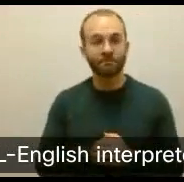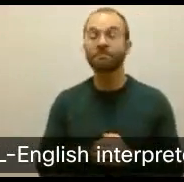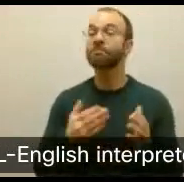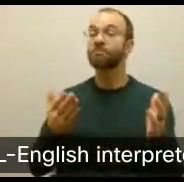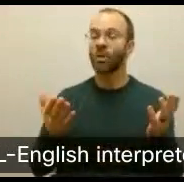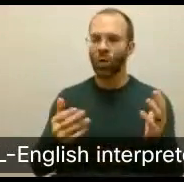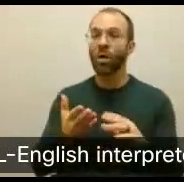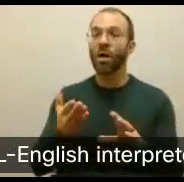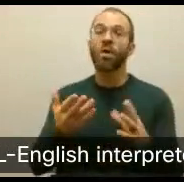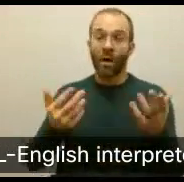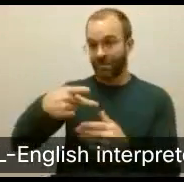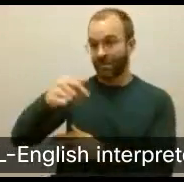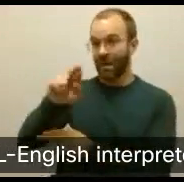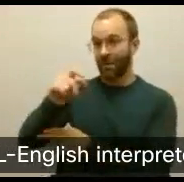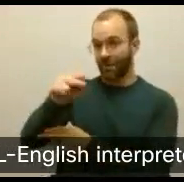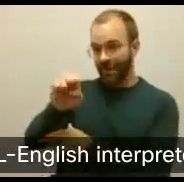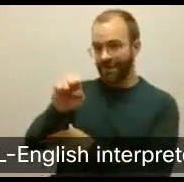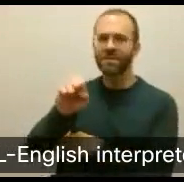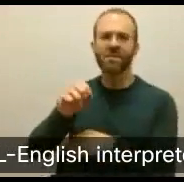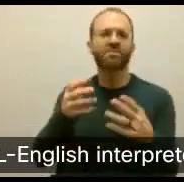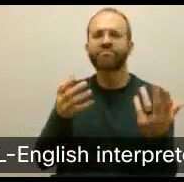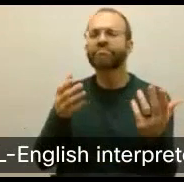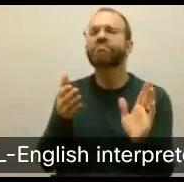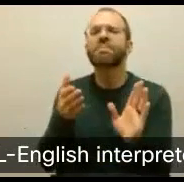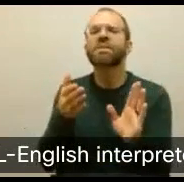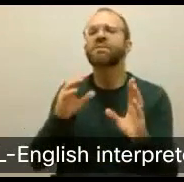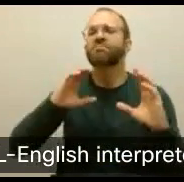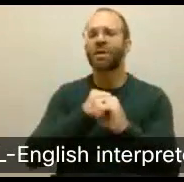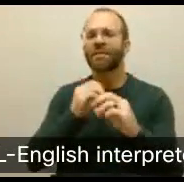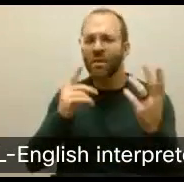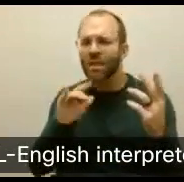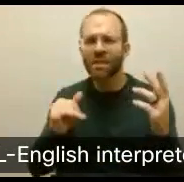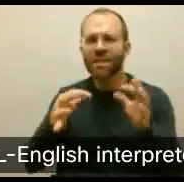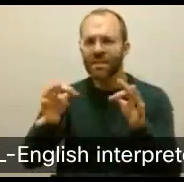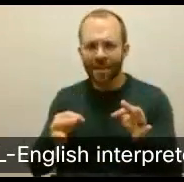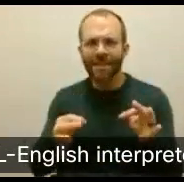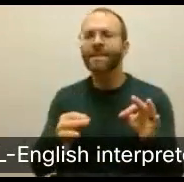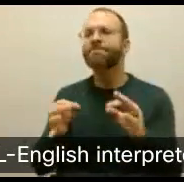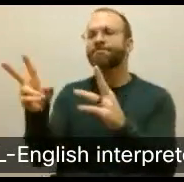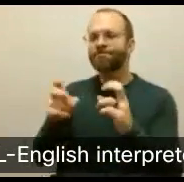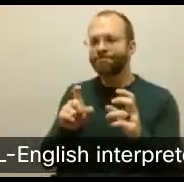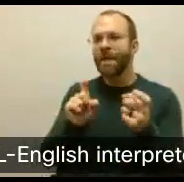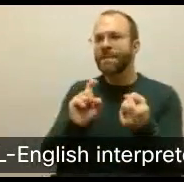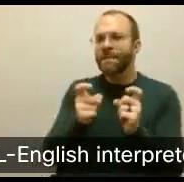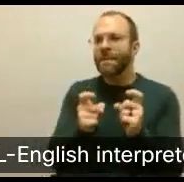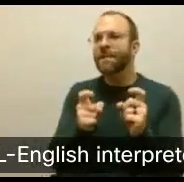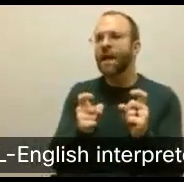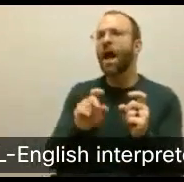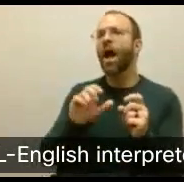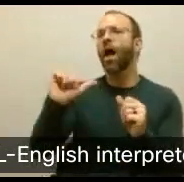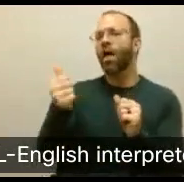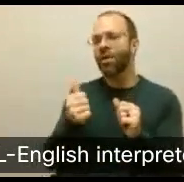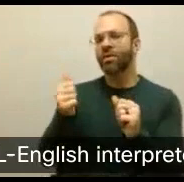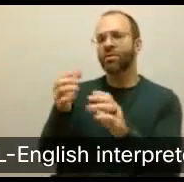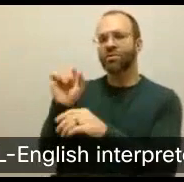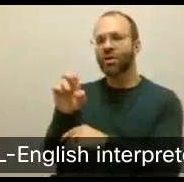about, paraphrasing in itself, and very briefly stated, is basically rewriting or restating information from another source in your